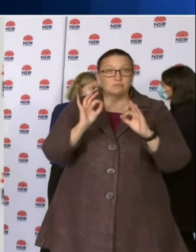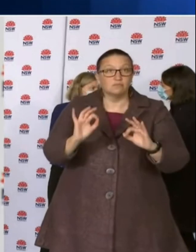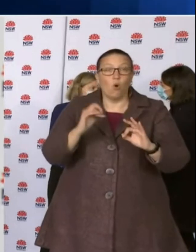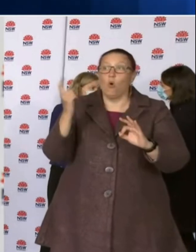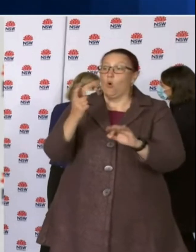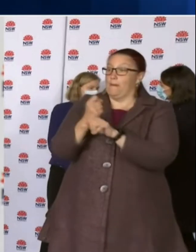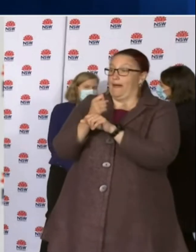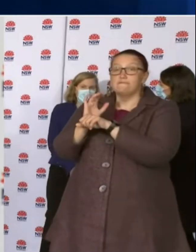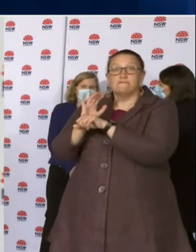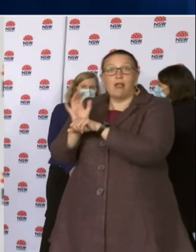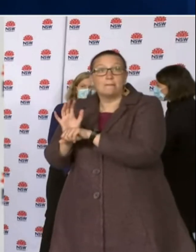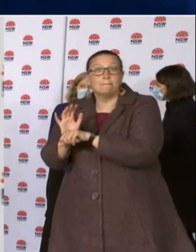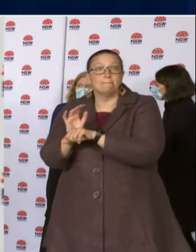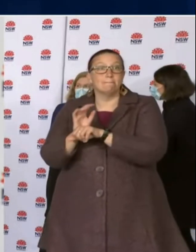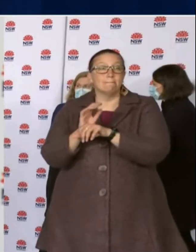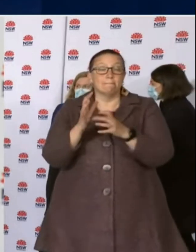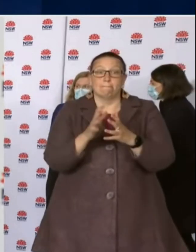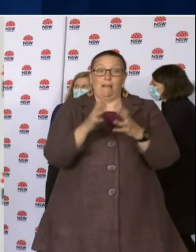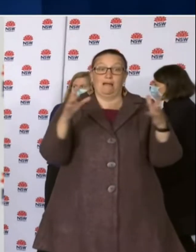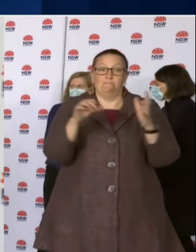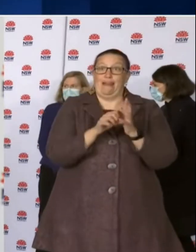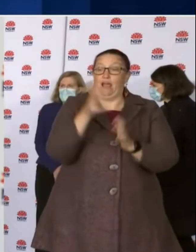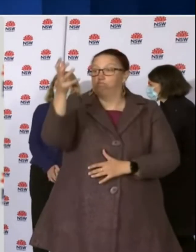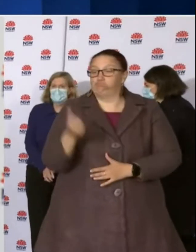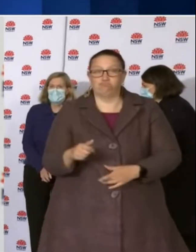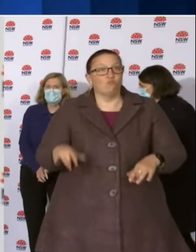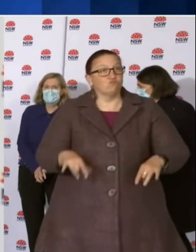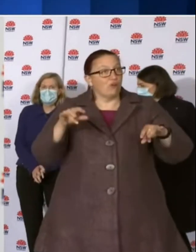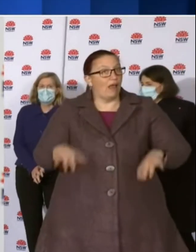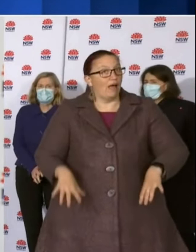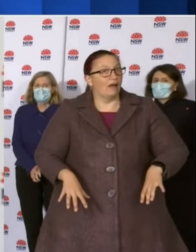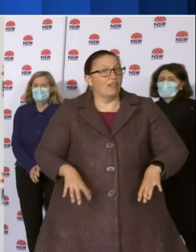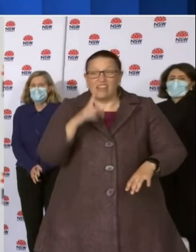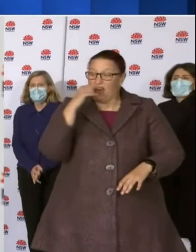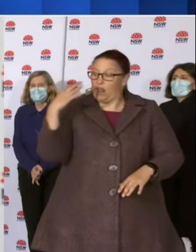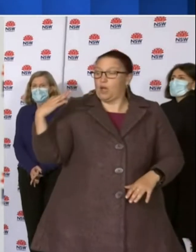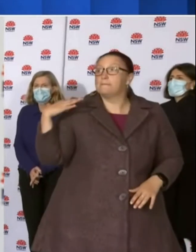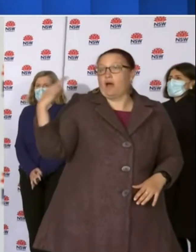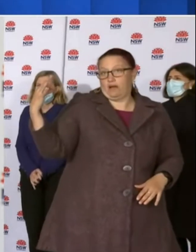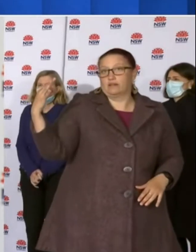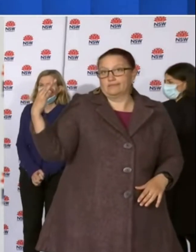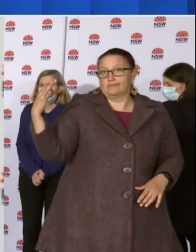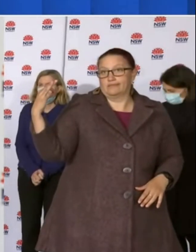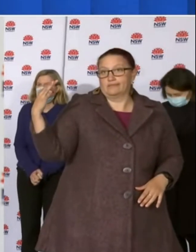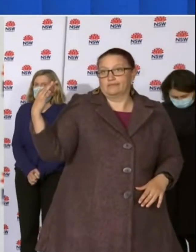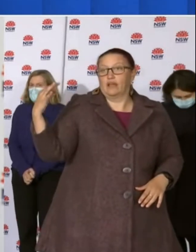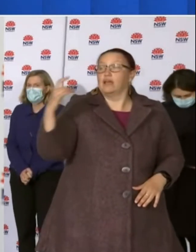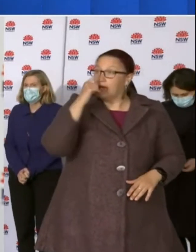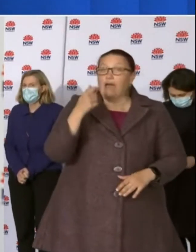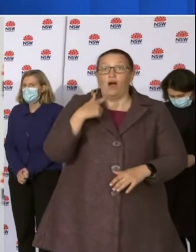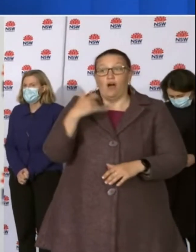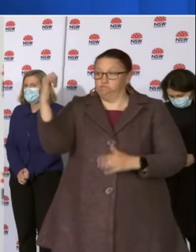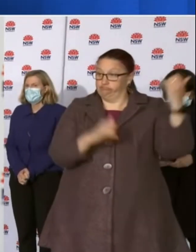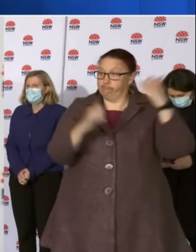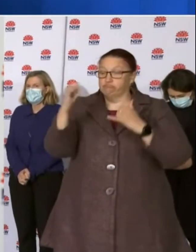who are guaranteeing massive boost to our economy and jobs can make application, as long as they do it in a way that is not